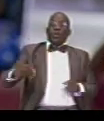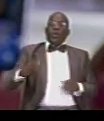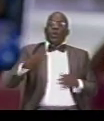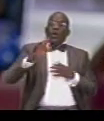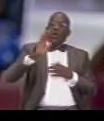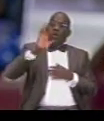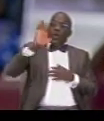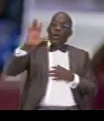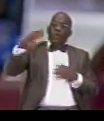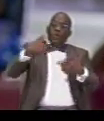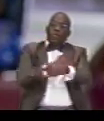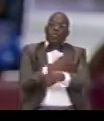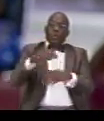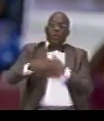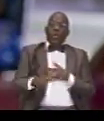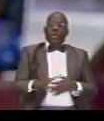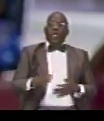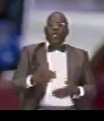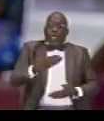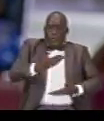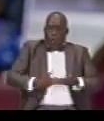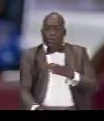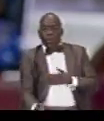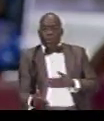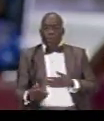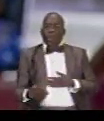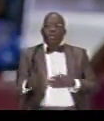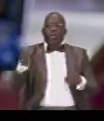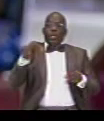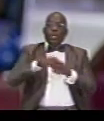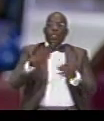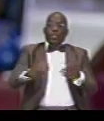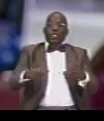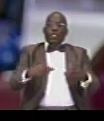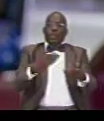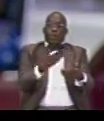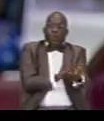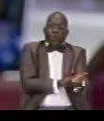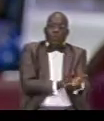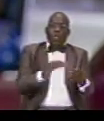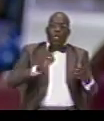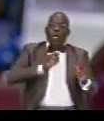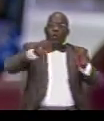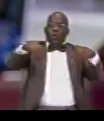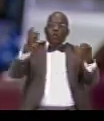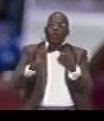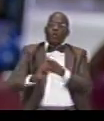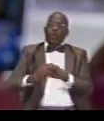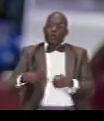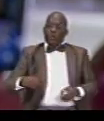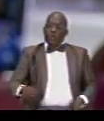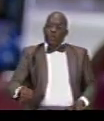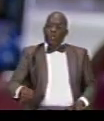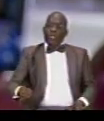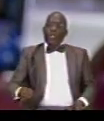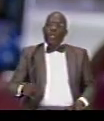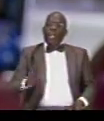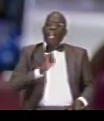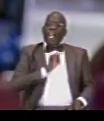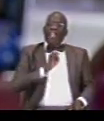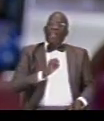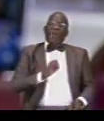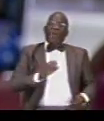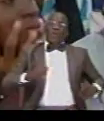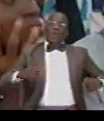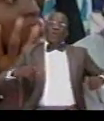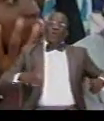delivery, in the morning, I went to the bathroom to ease myself, only to start feeling a kind of contraction, as